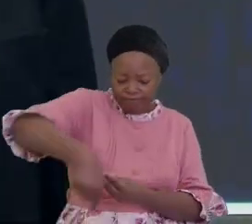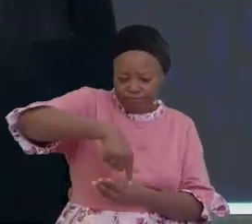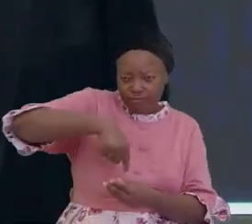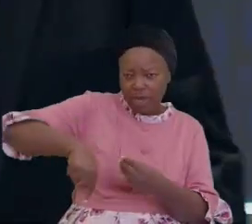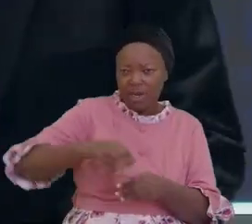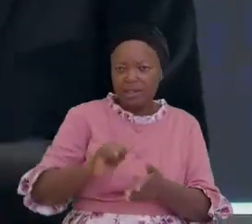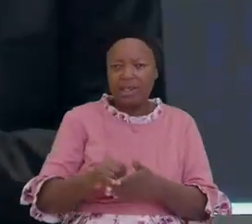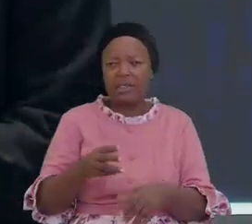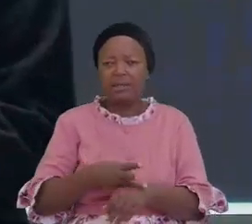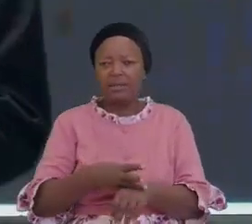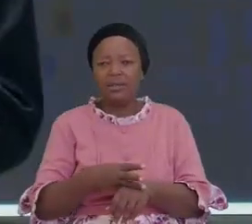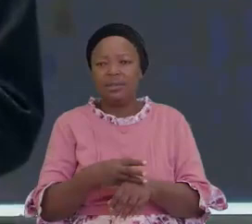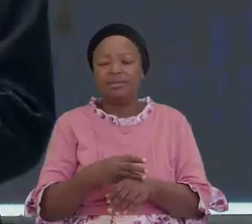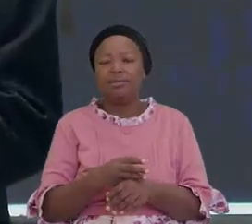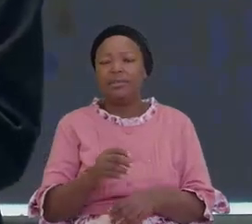stick.